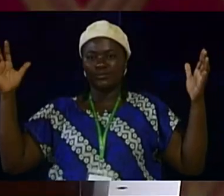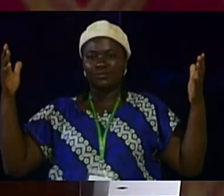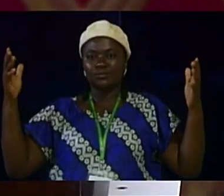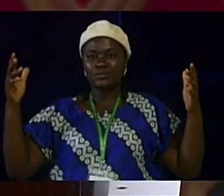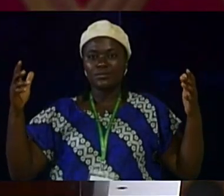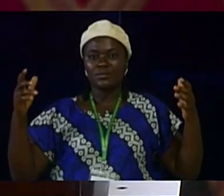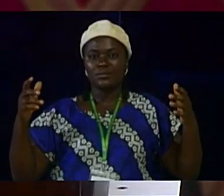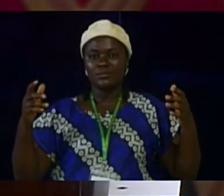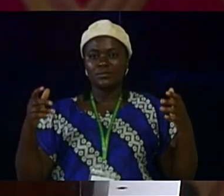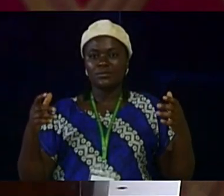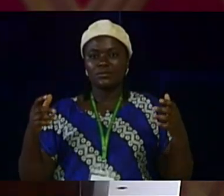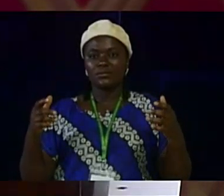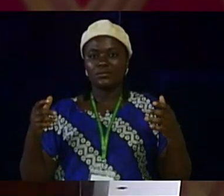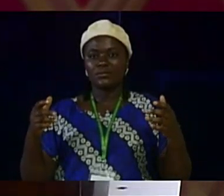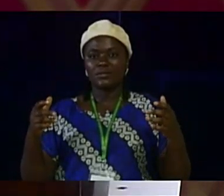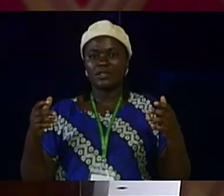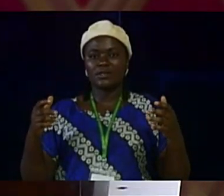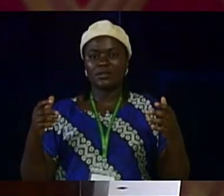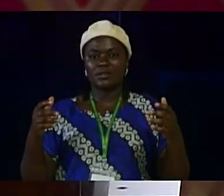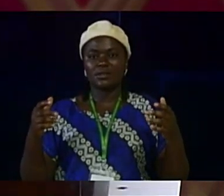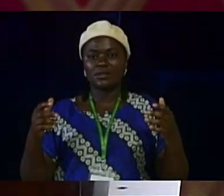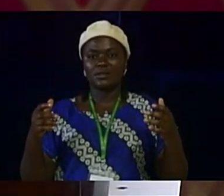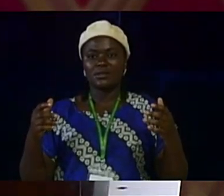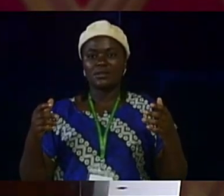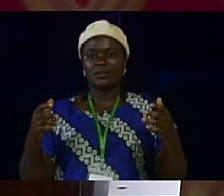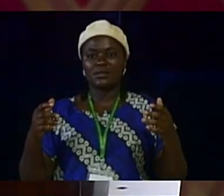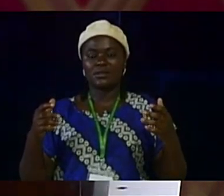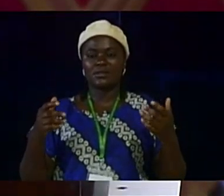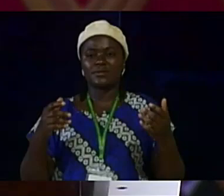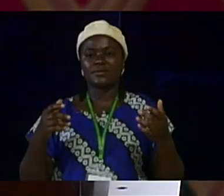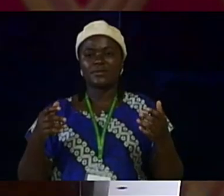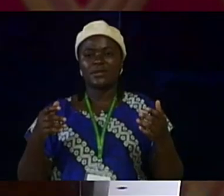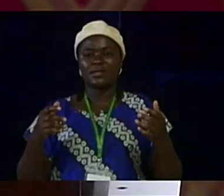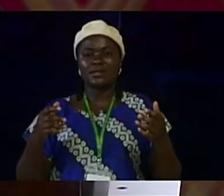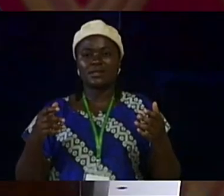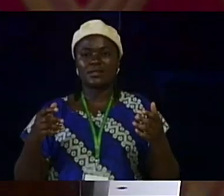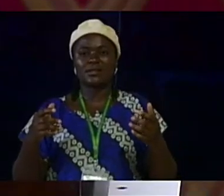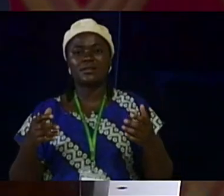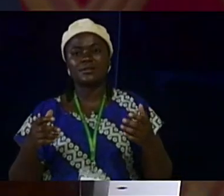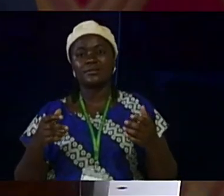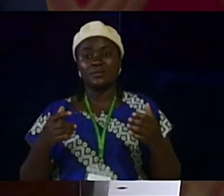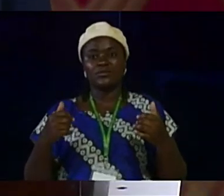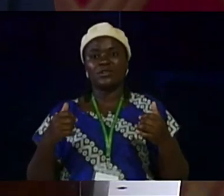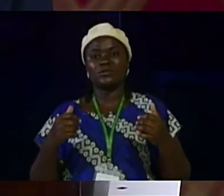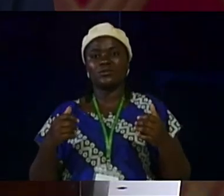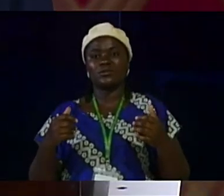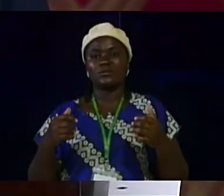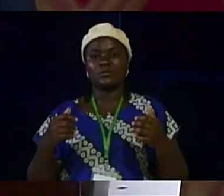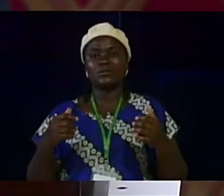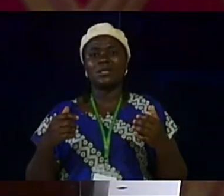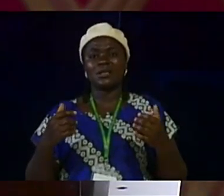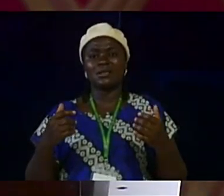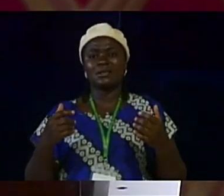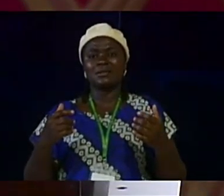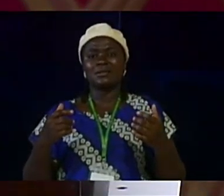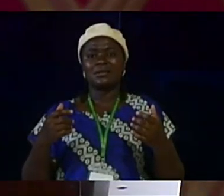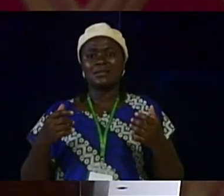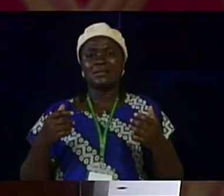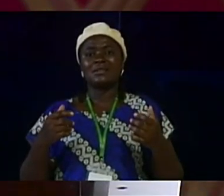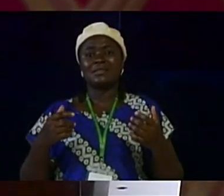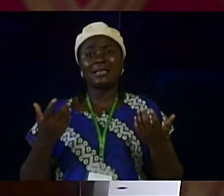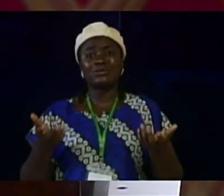May I first take the time to thank my mommy and my daddy for this great opportunity to stand on this exalted altar and to share